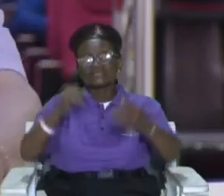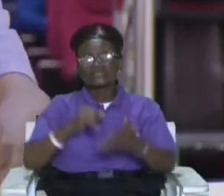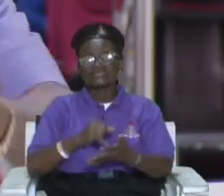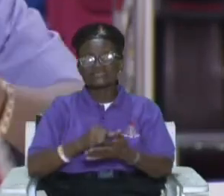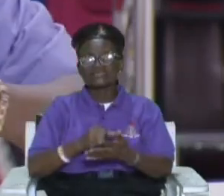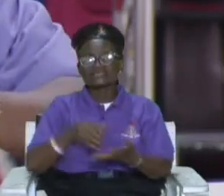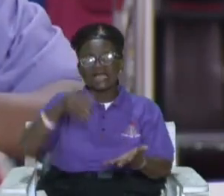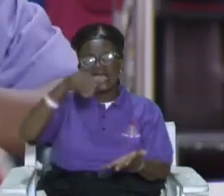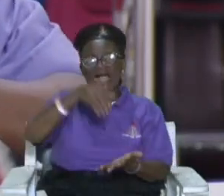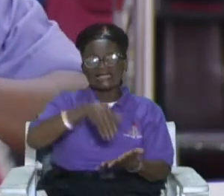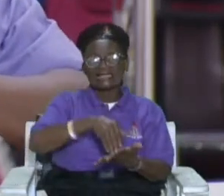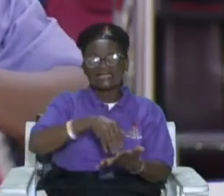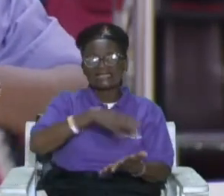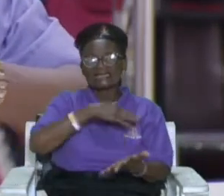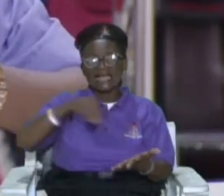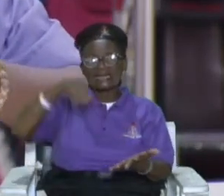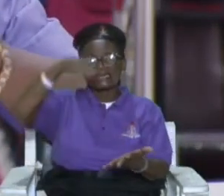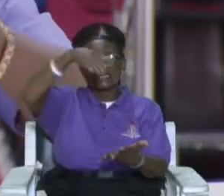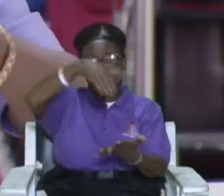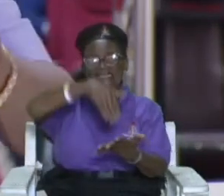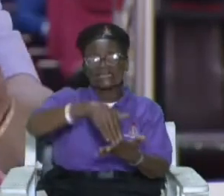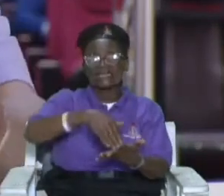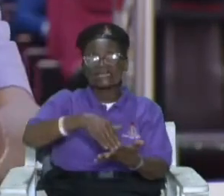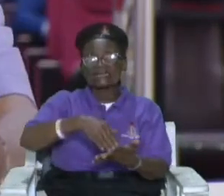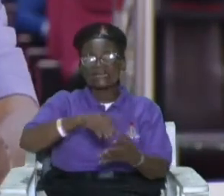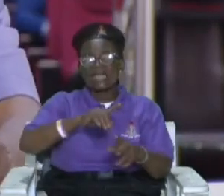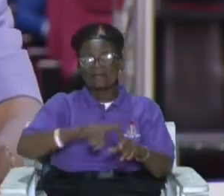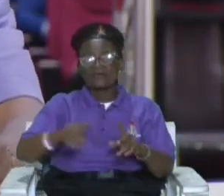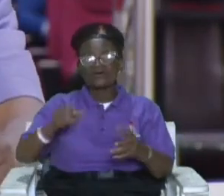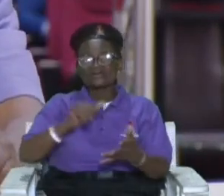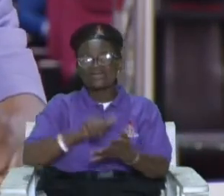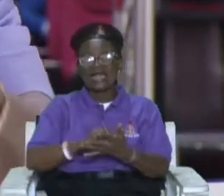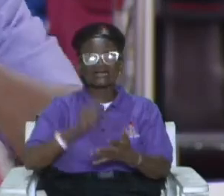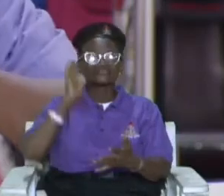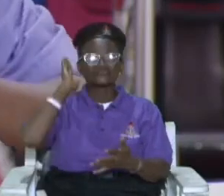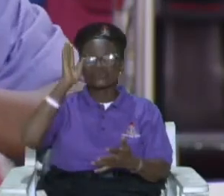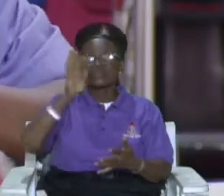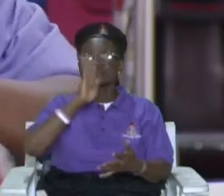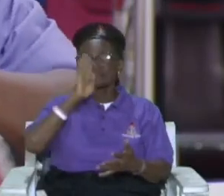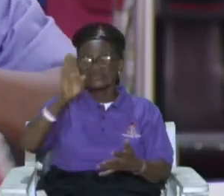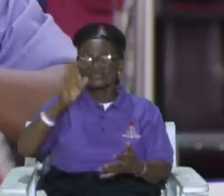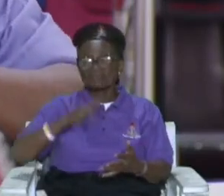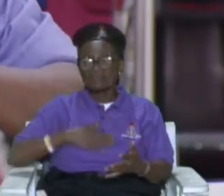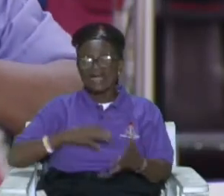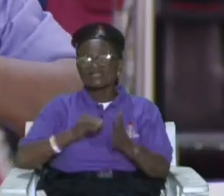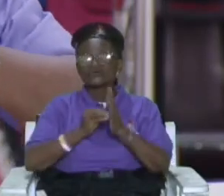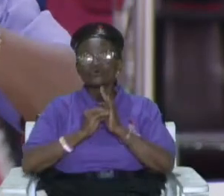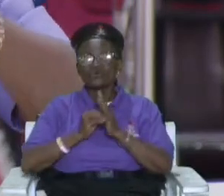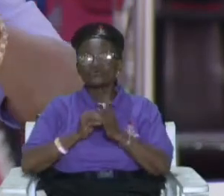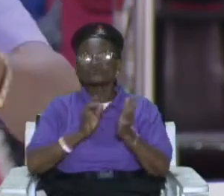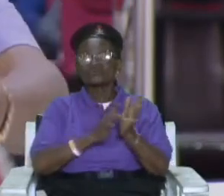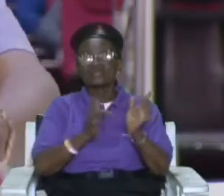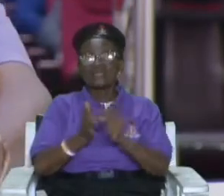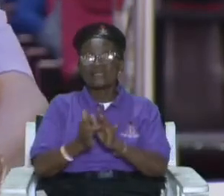again and again, but that's going to be my own text also. Exodus